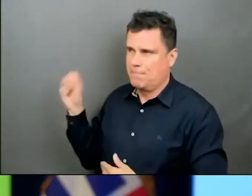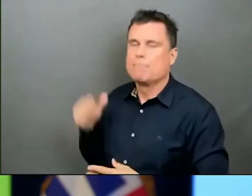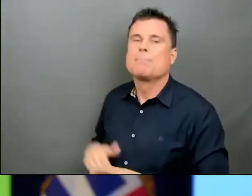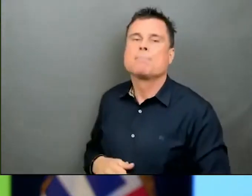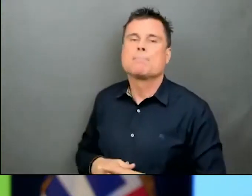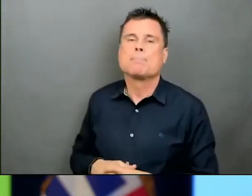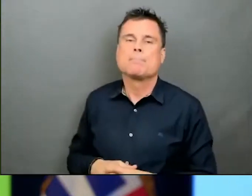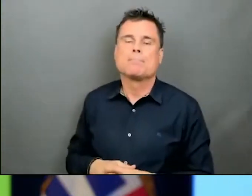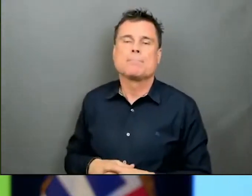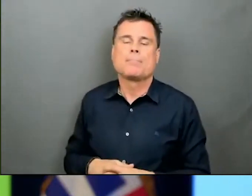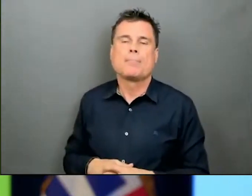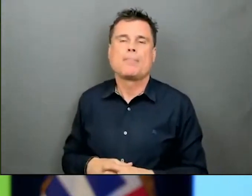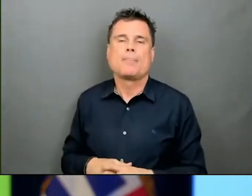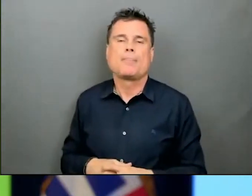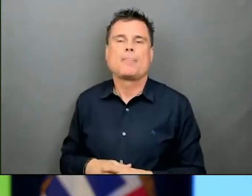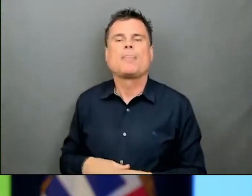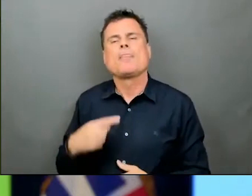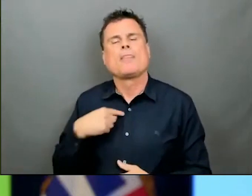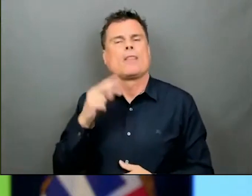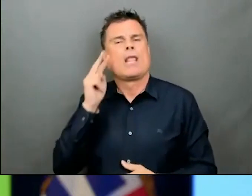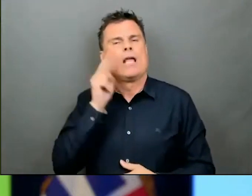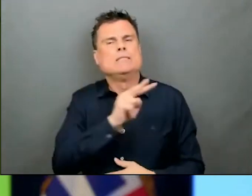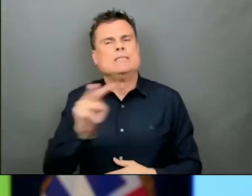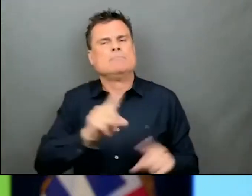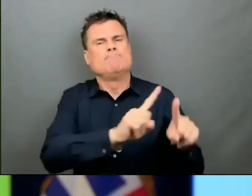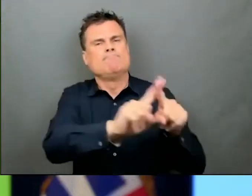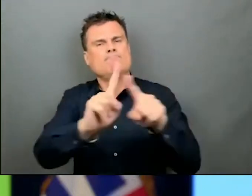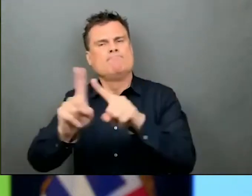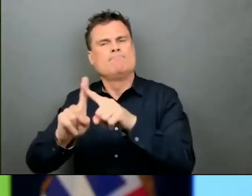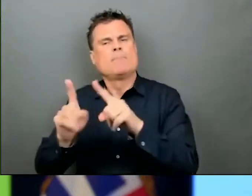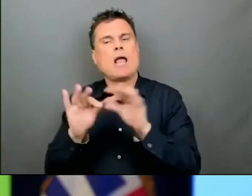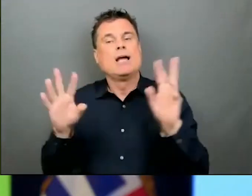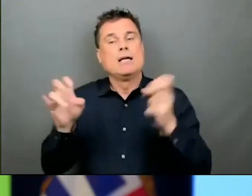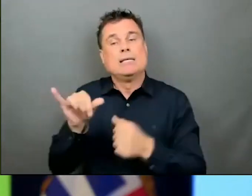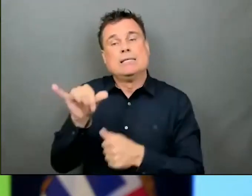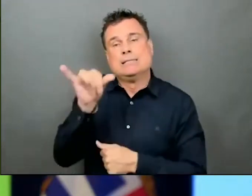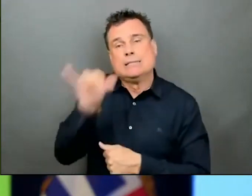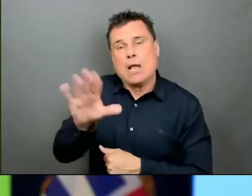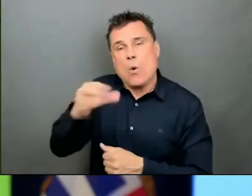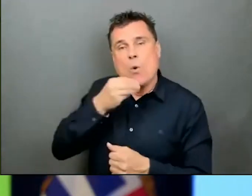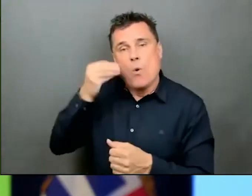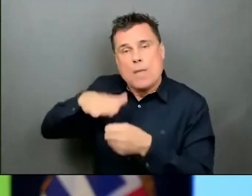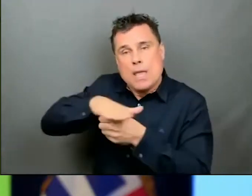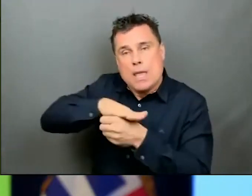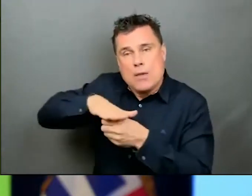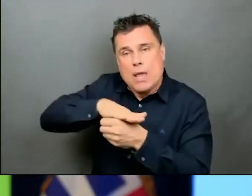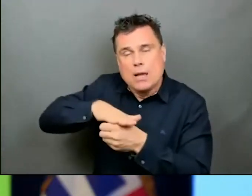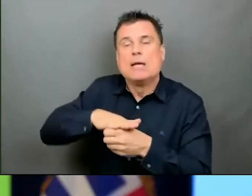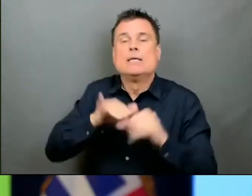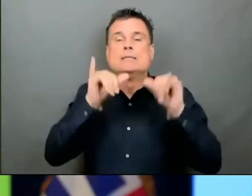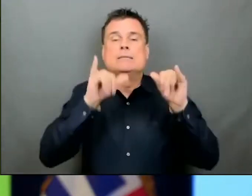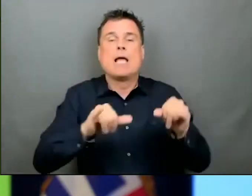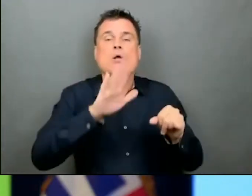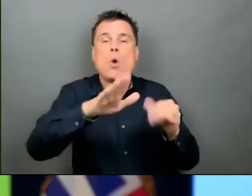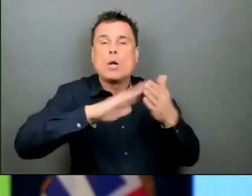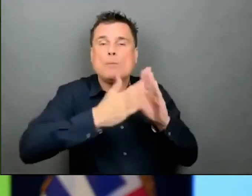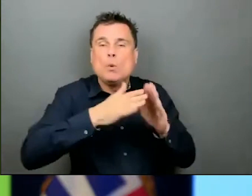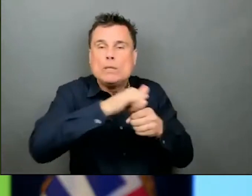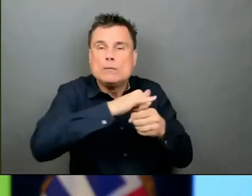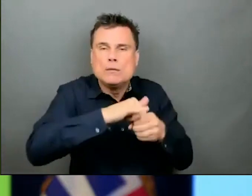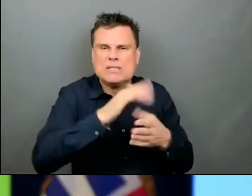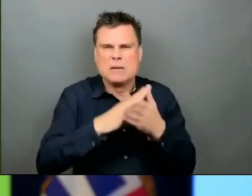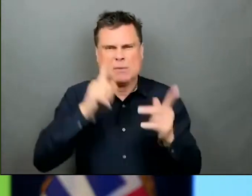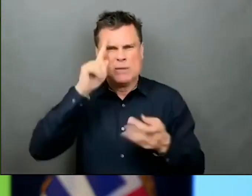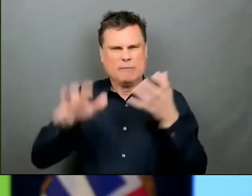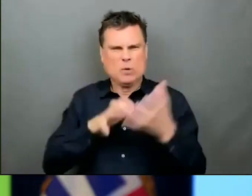lot of different terms thrown out: stay in your local area, stay in your community. People are confused by this